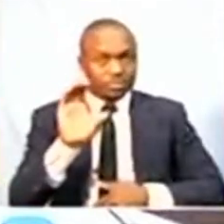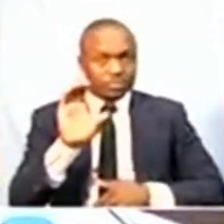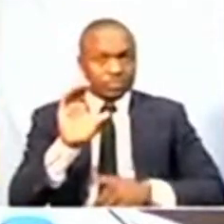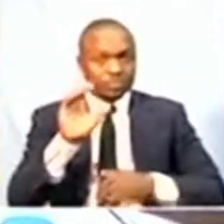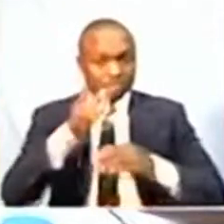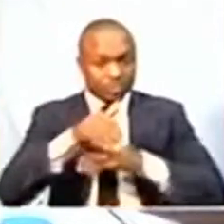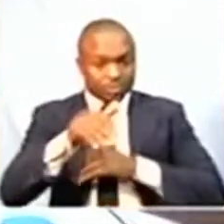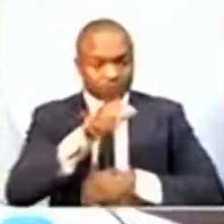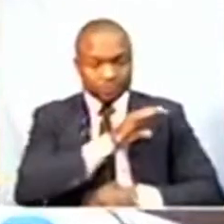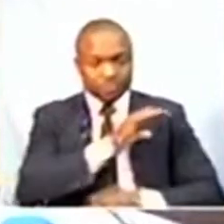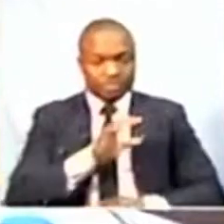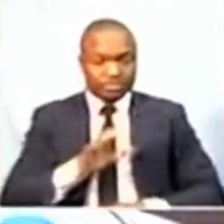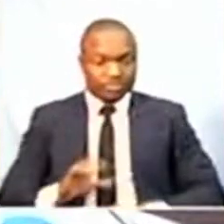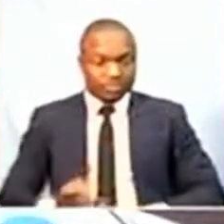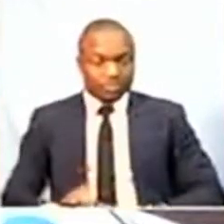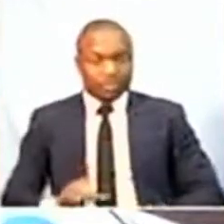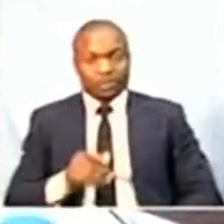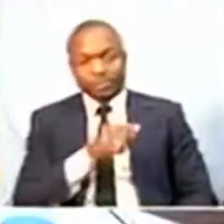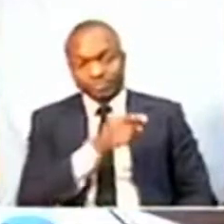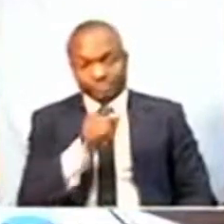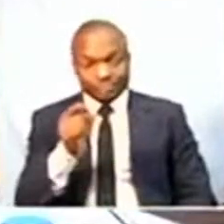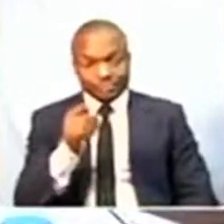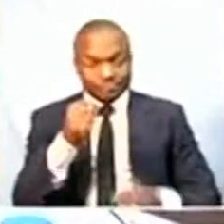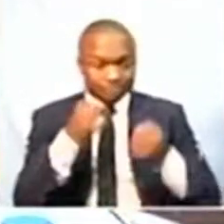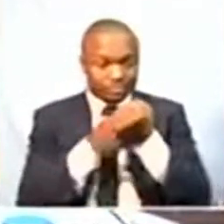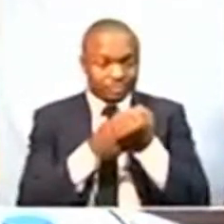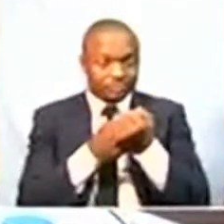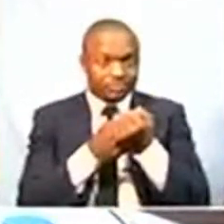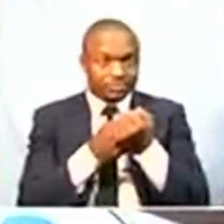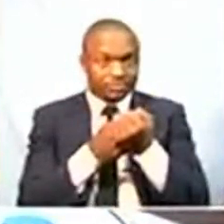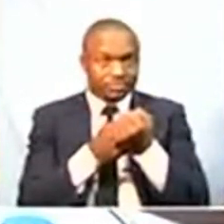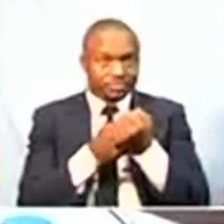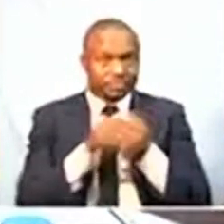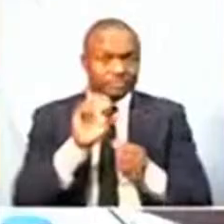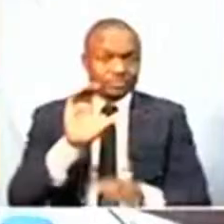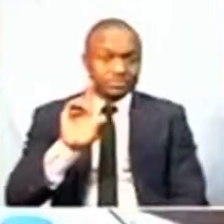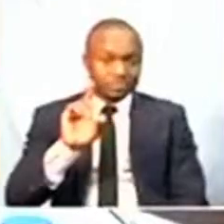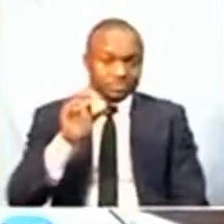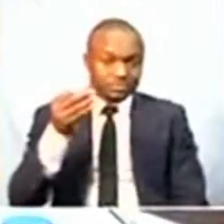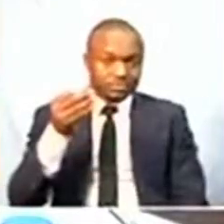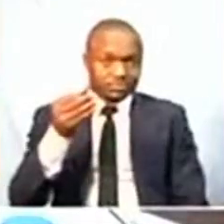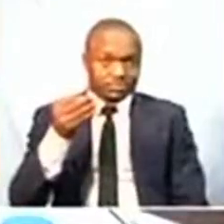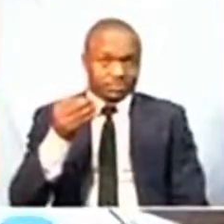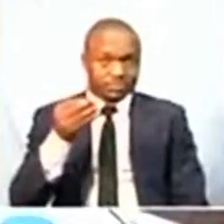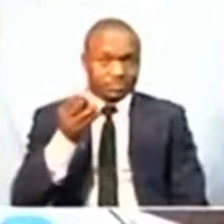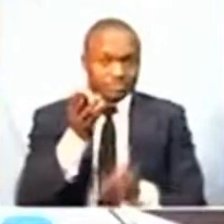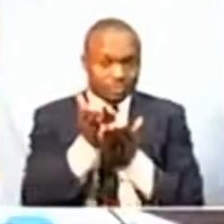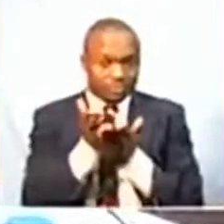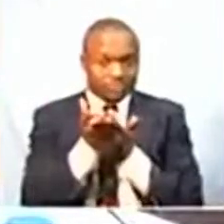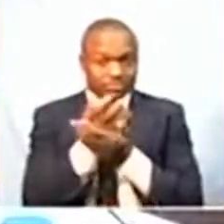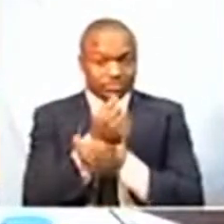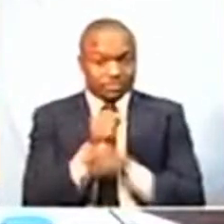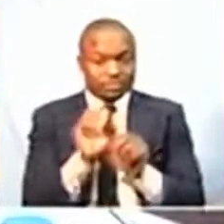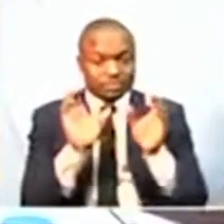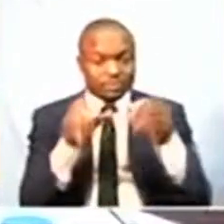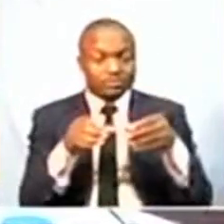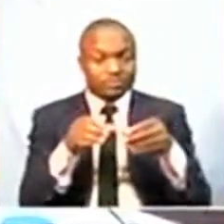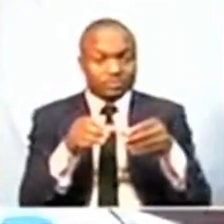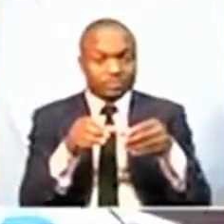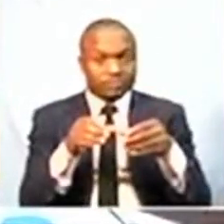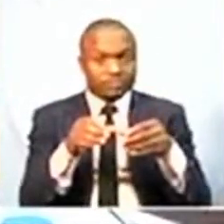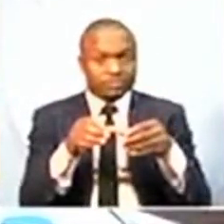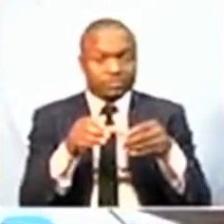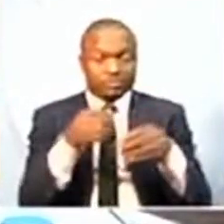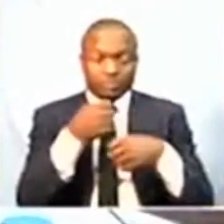companies, especially those being sponsored by CDF. Remedial measure, Chair. Council